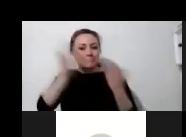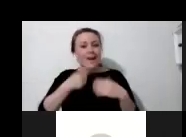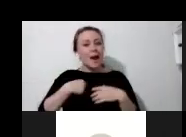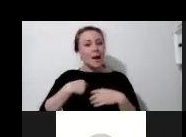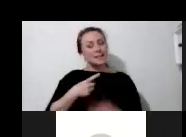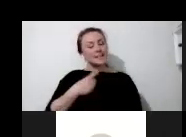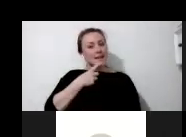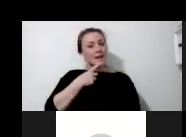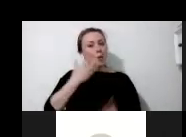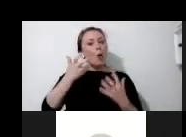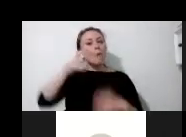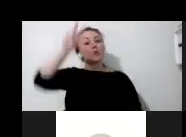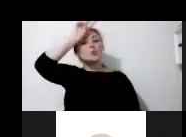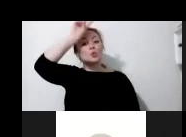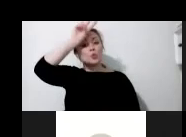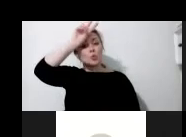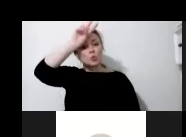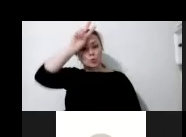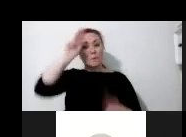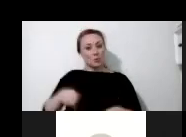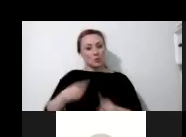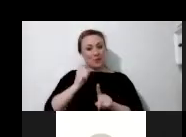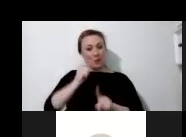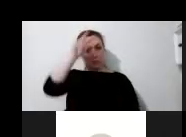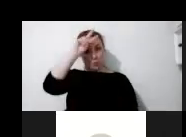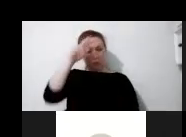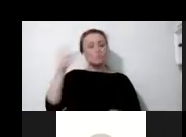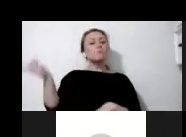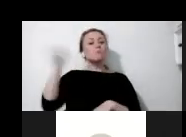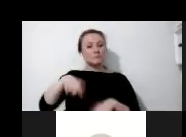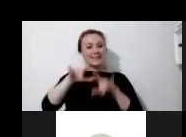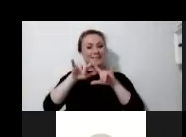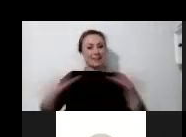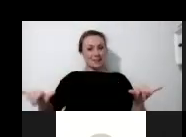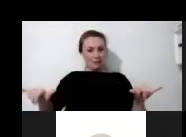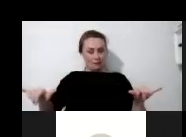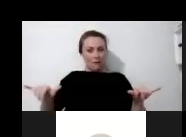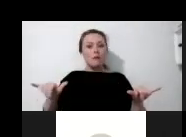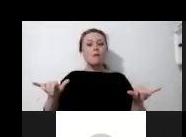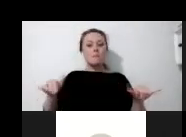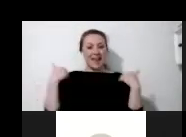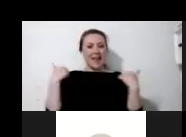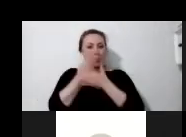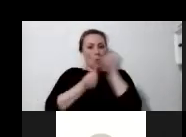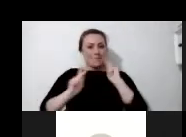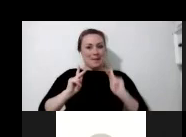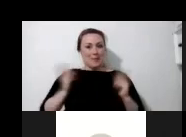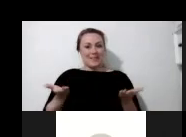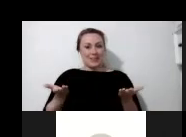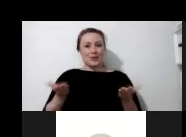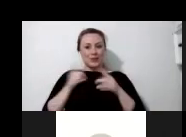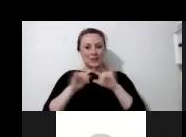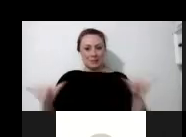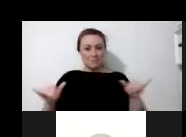Peru resident to come over at the same time as the Ghana resident. And we said, thought about